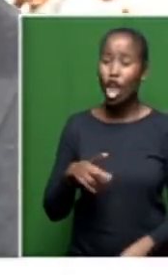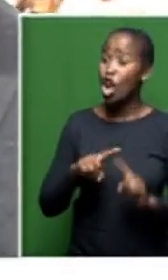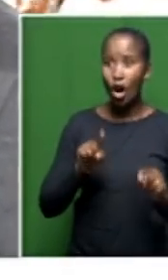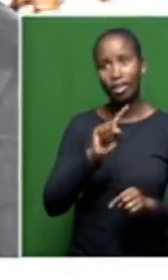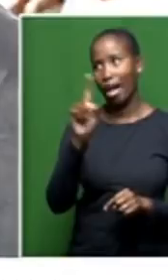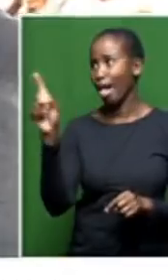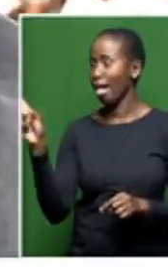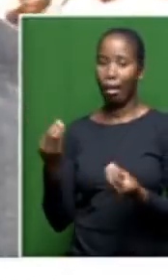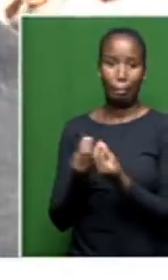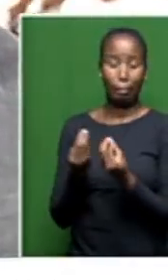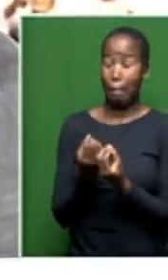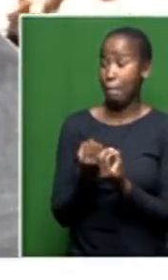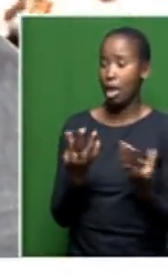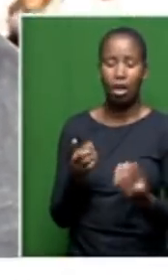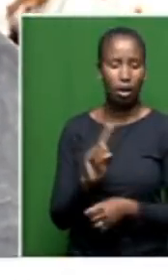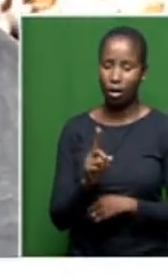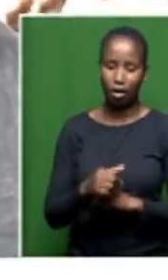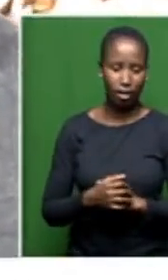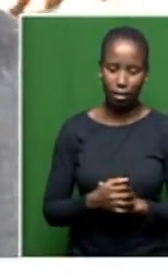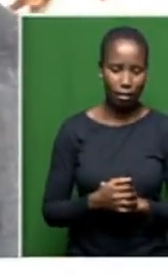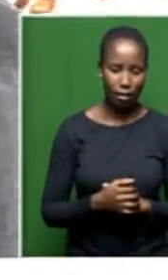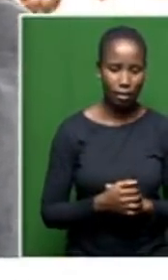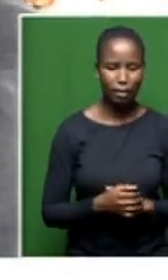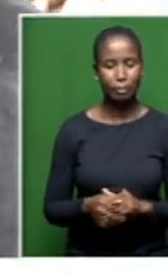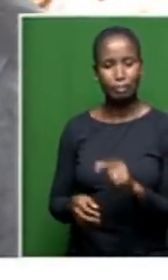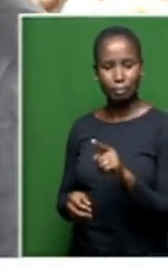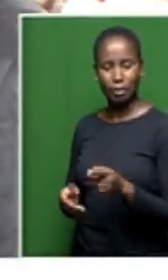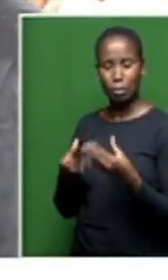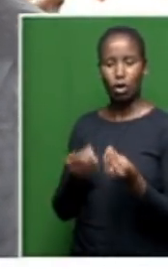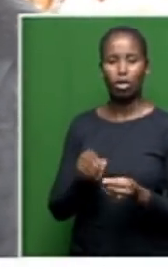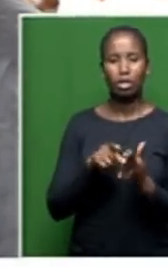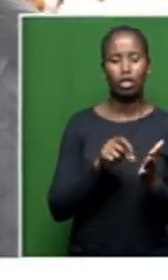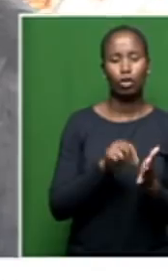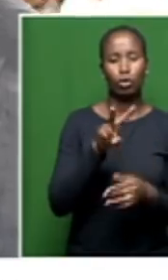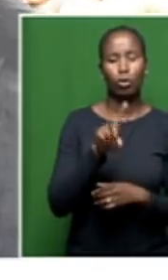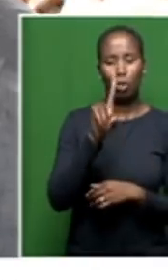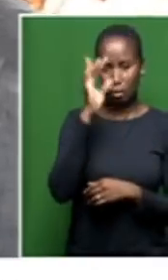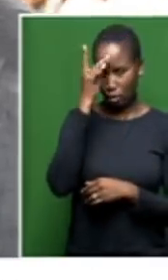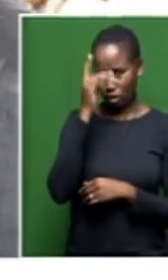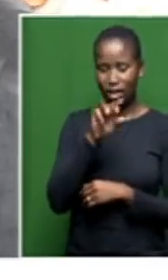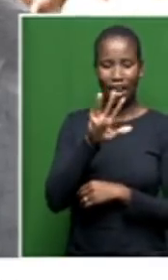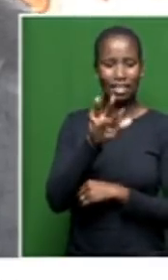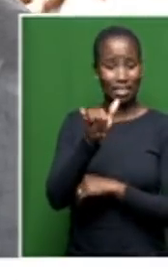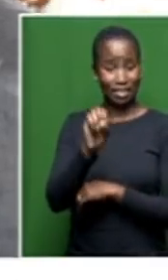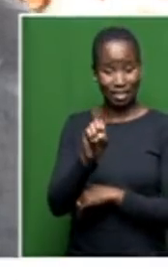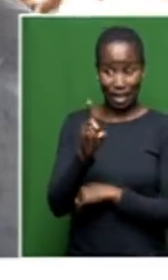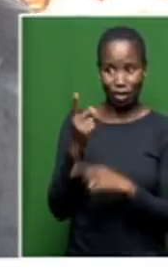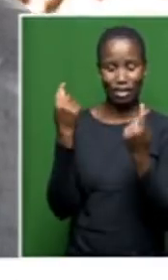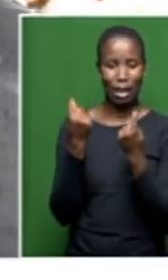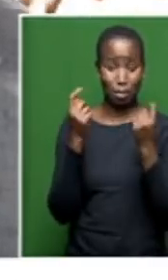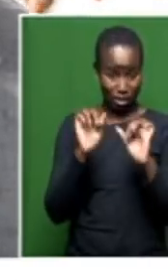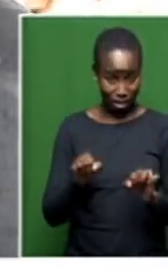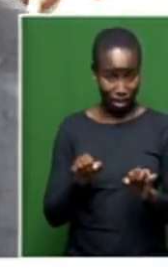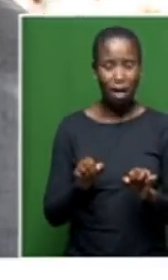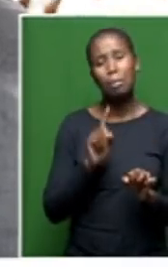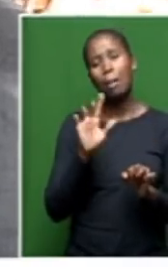now talk about. And to honor the martyrs of the 21 March 1960, how soon are we going to make